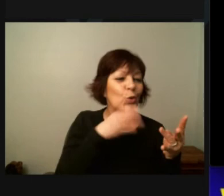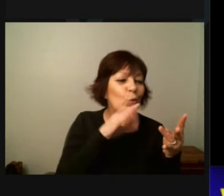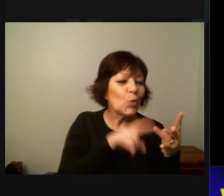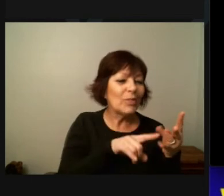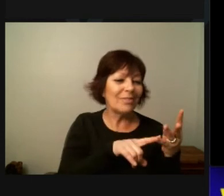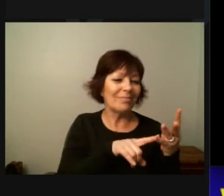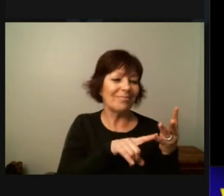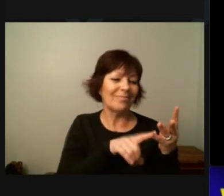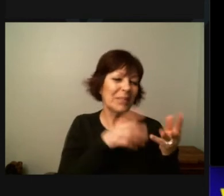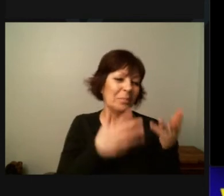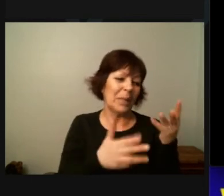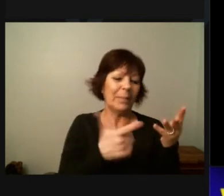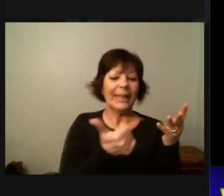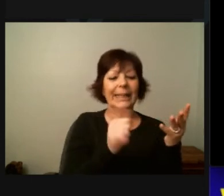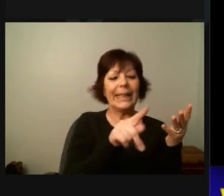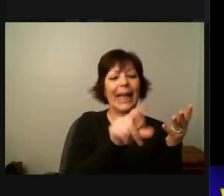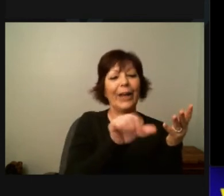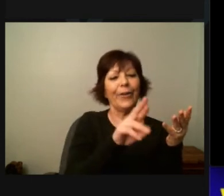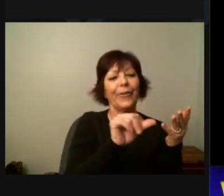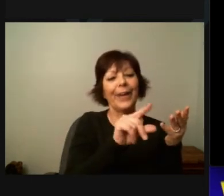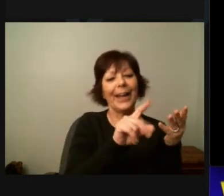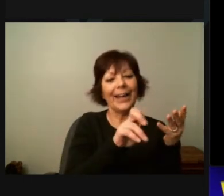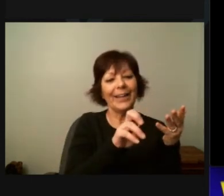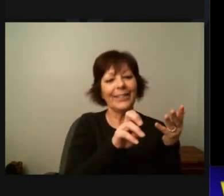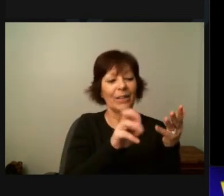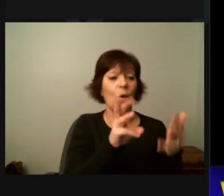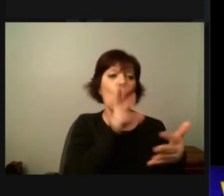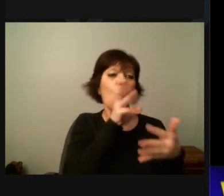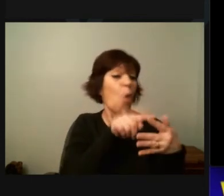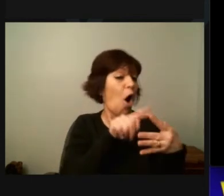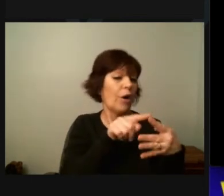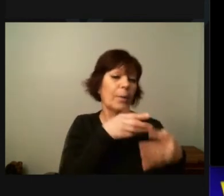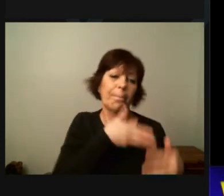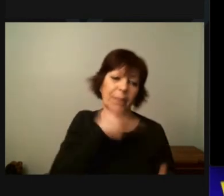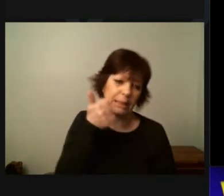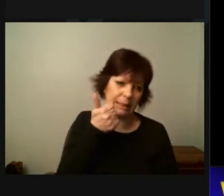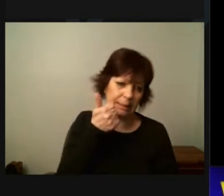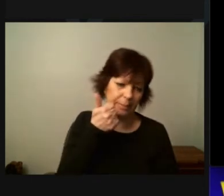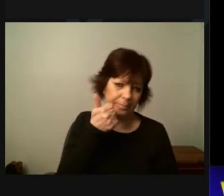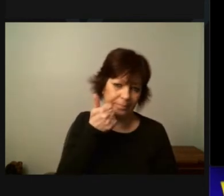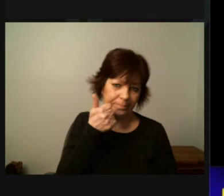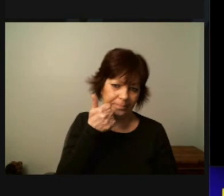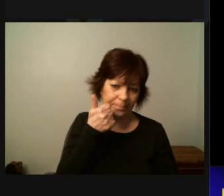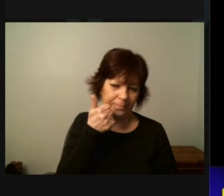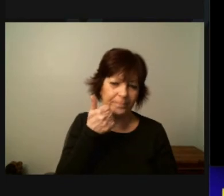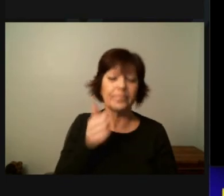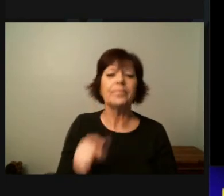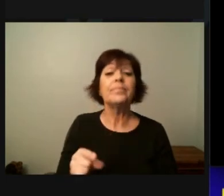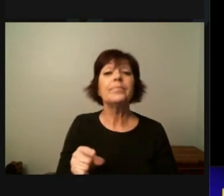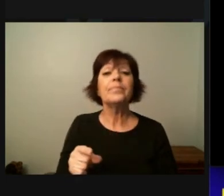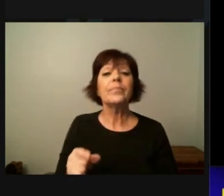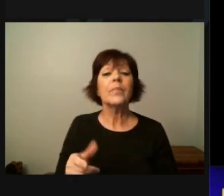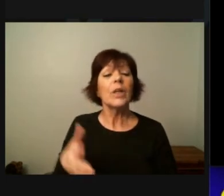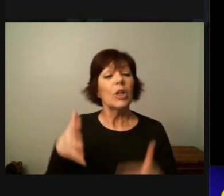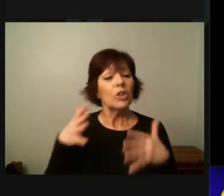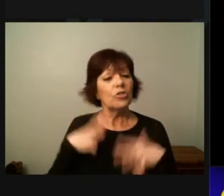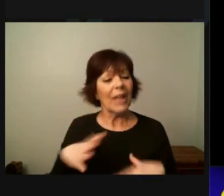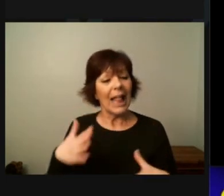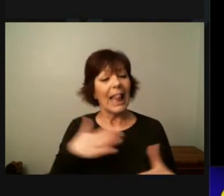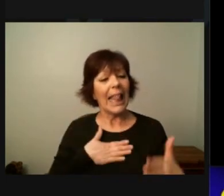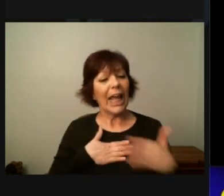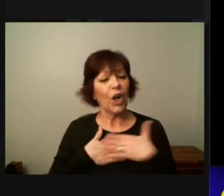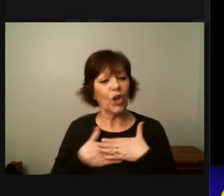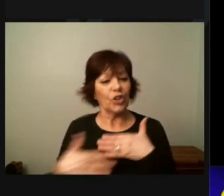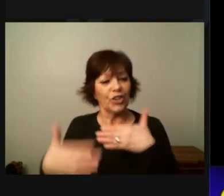juices, maybe some Gatorade. Water really is the best one to drink. Okay, dress in layers to stay cool